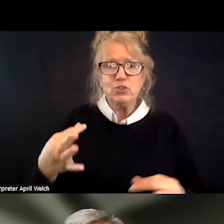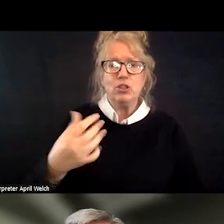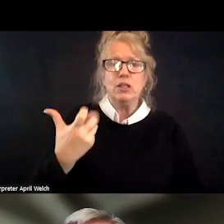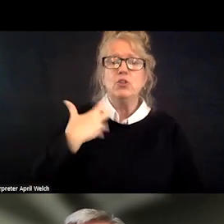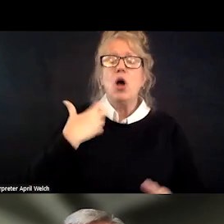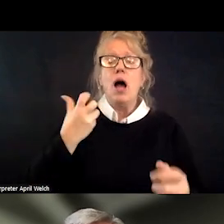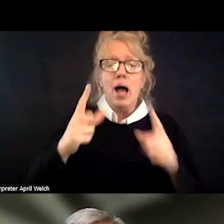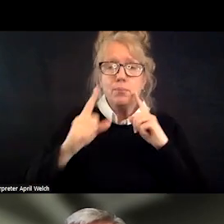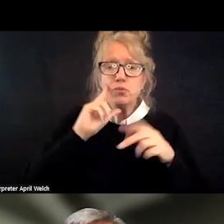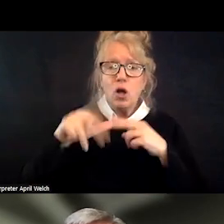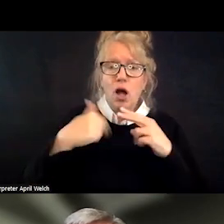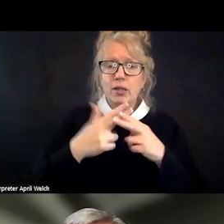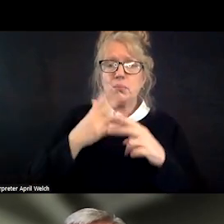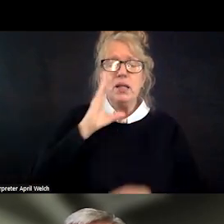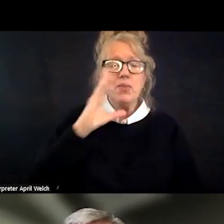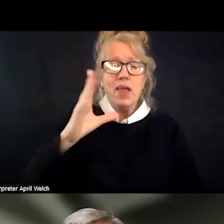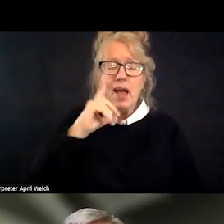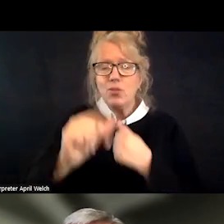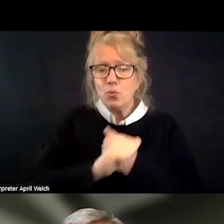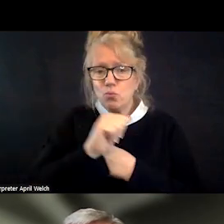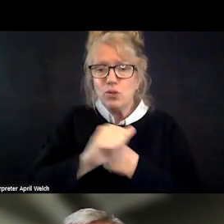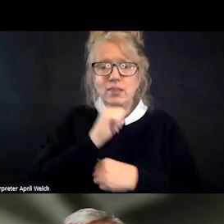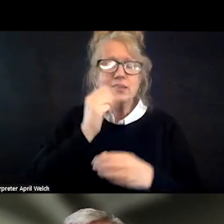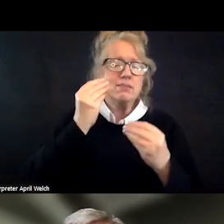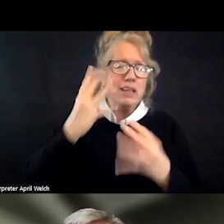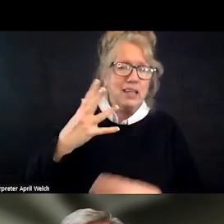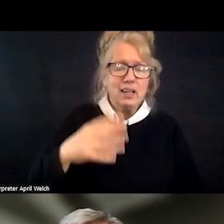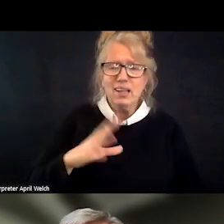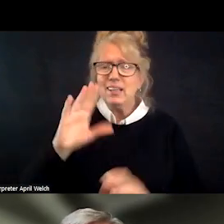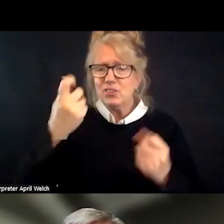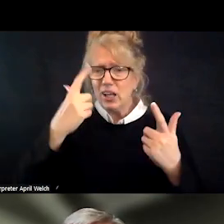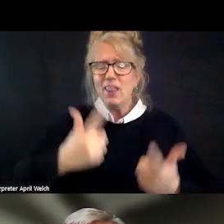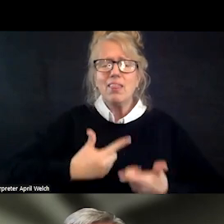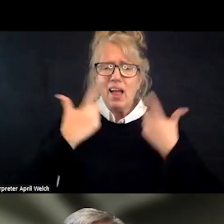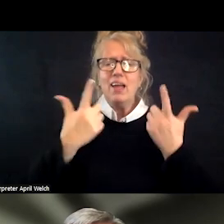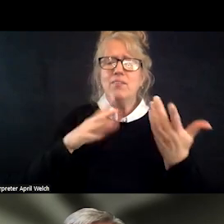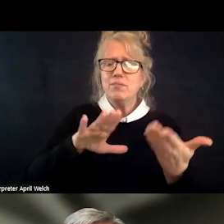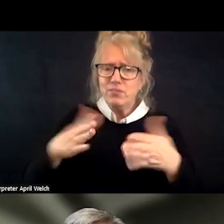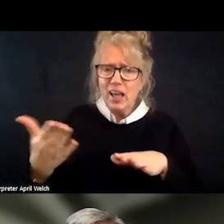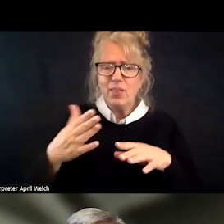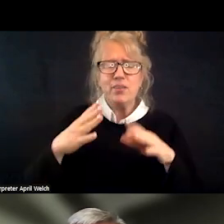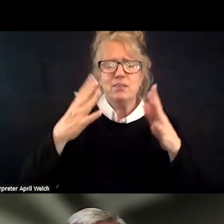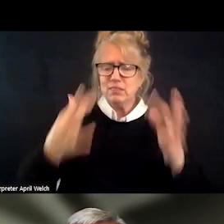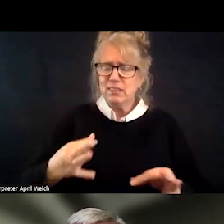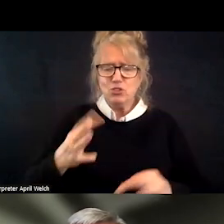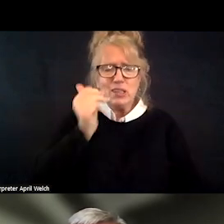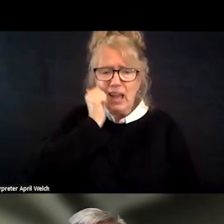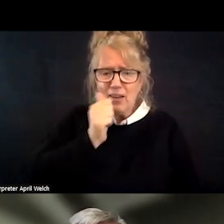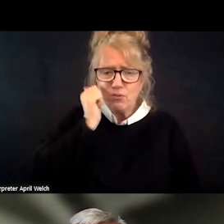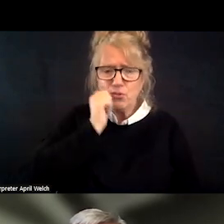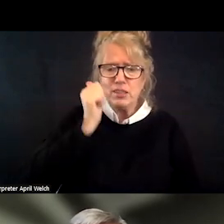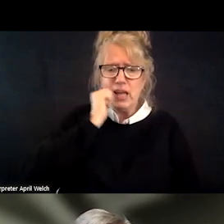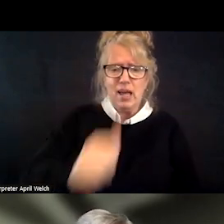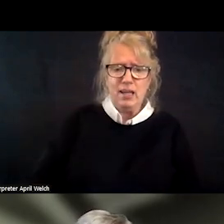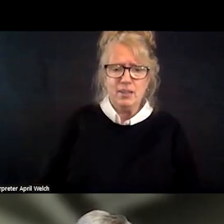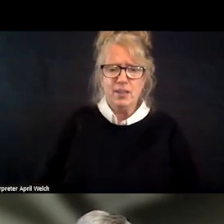about the imminent risk data in particular, these are life and death decisions being made every day